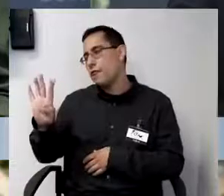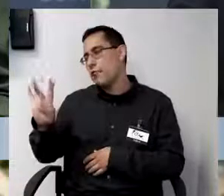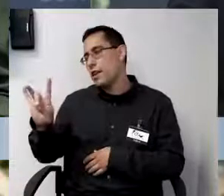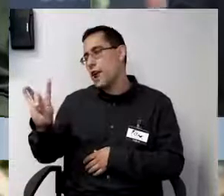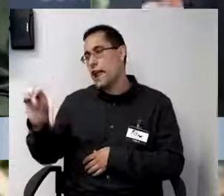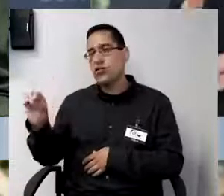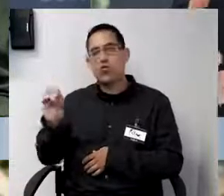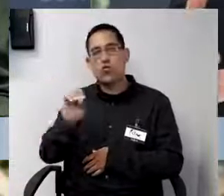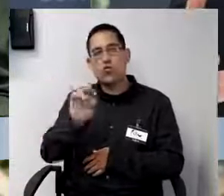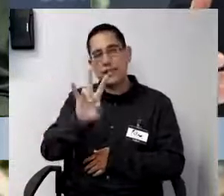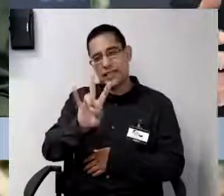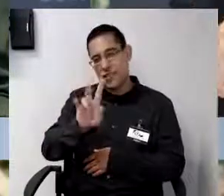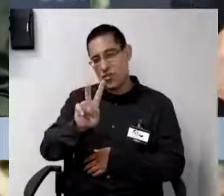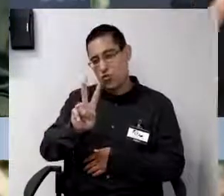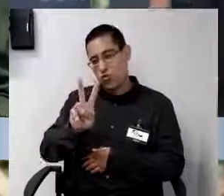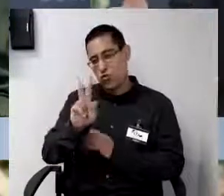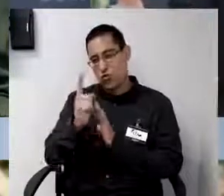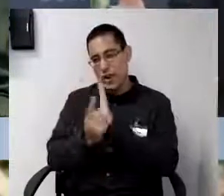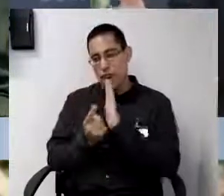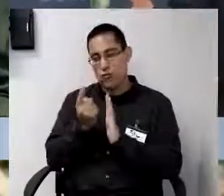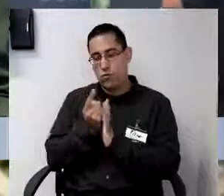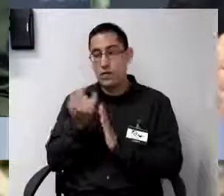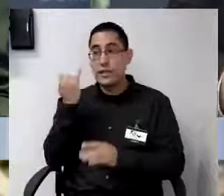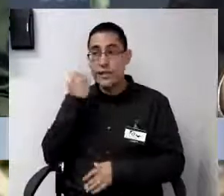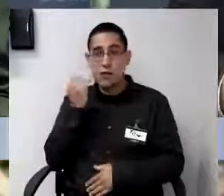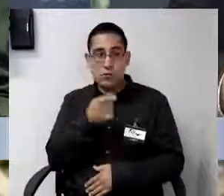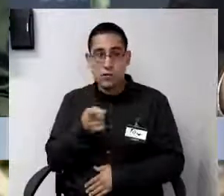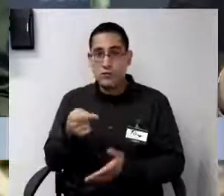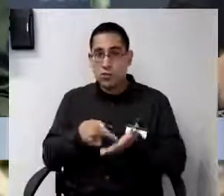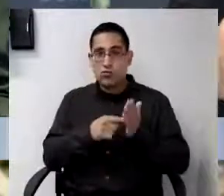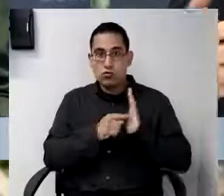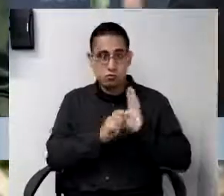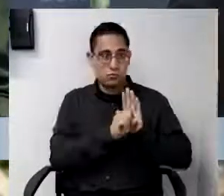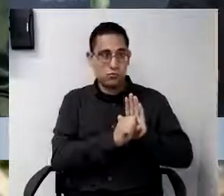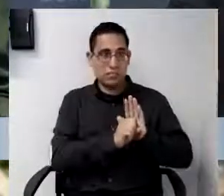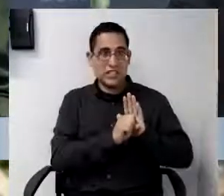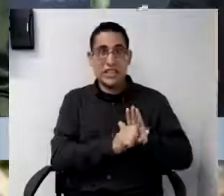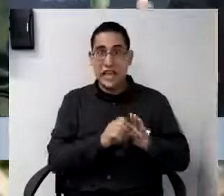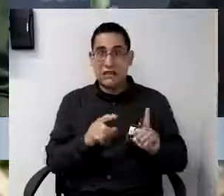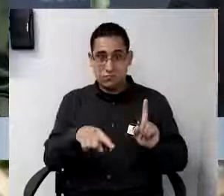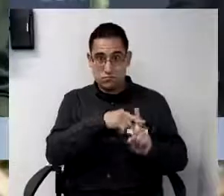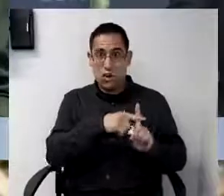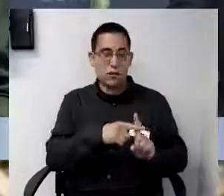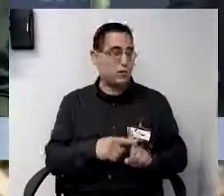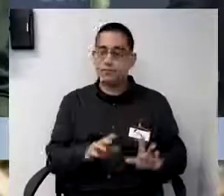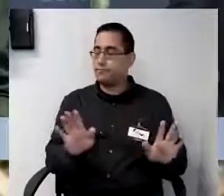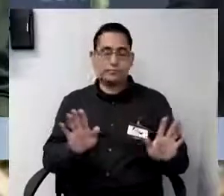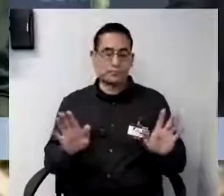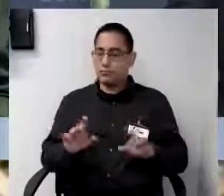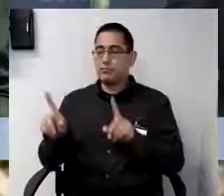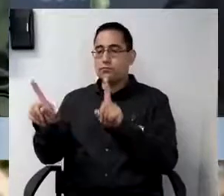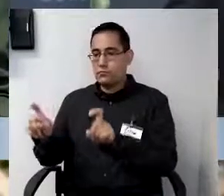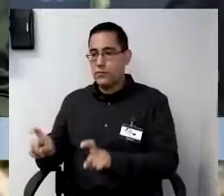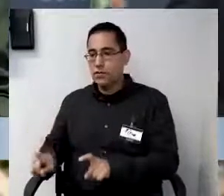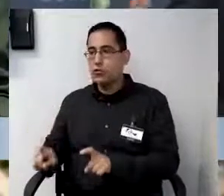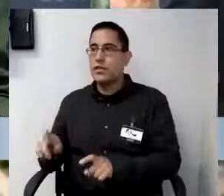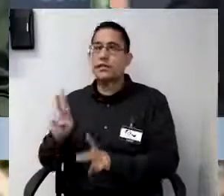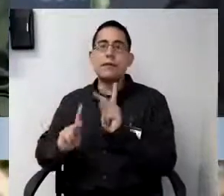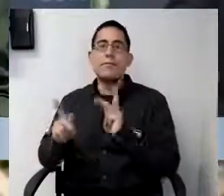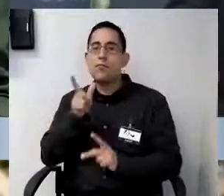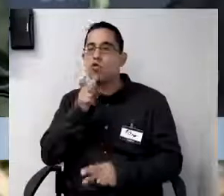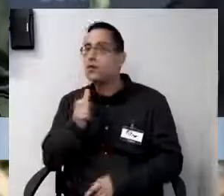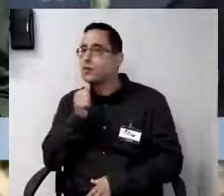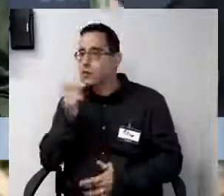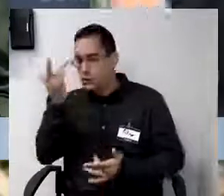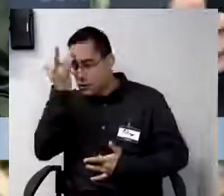And if they're symptomatic, we cancel the case. So we're really testing asymptomatic patients there. But other